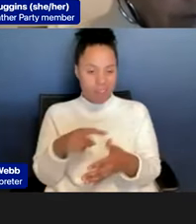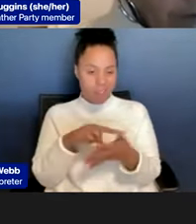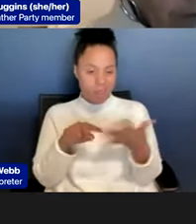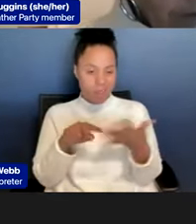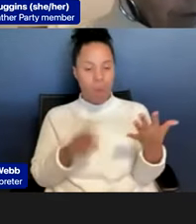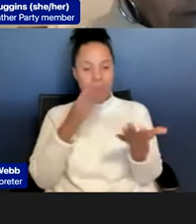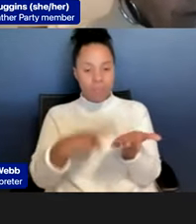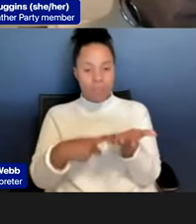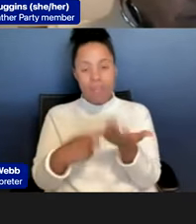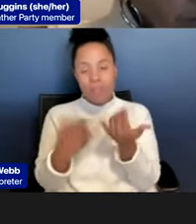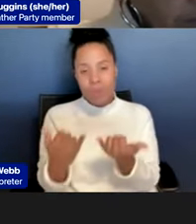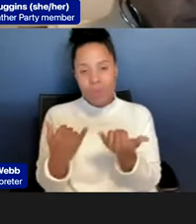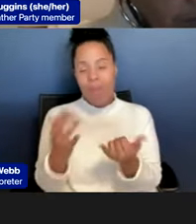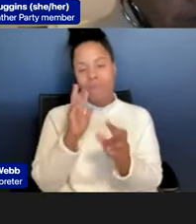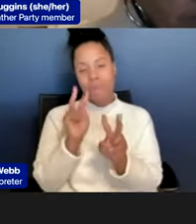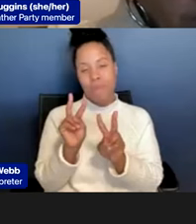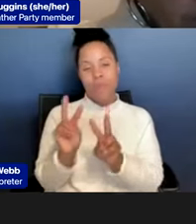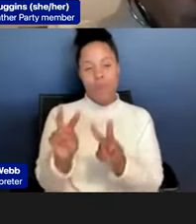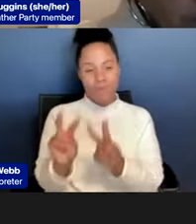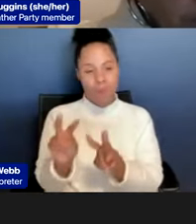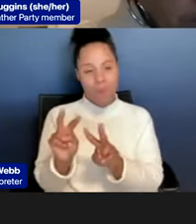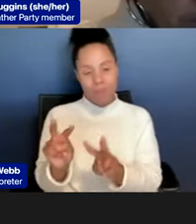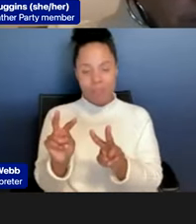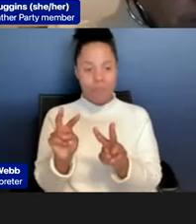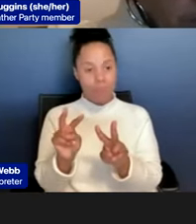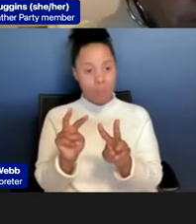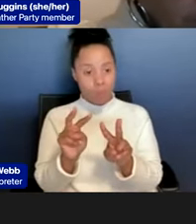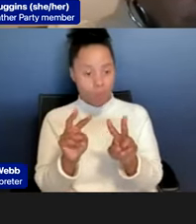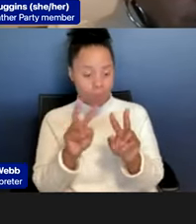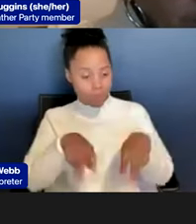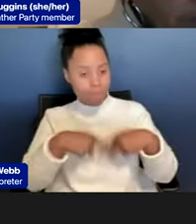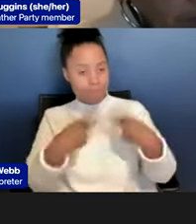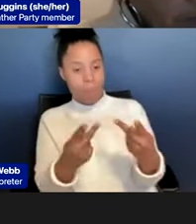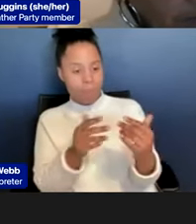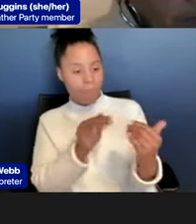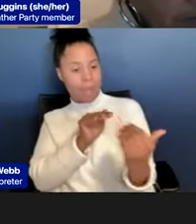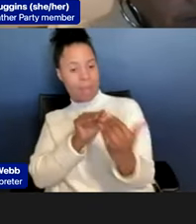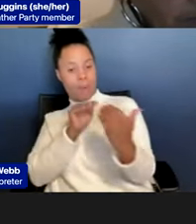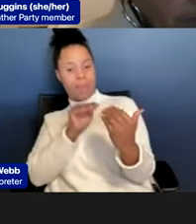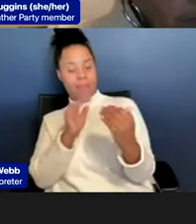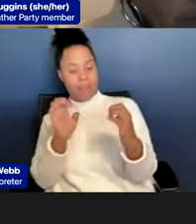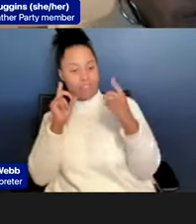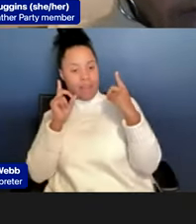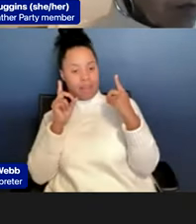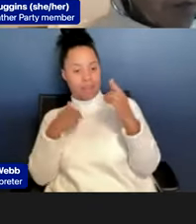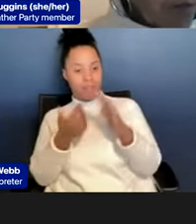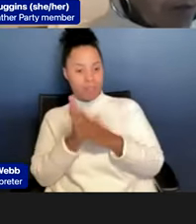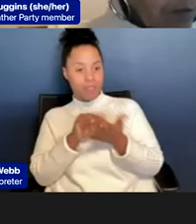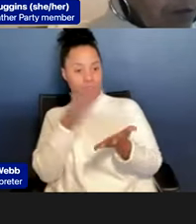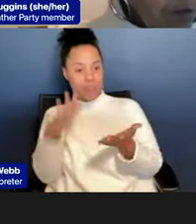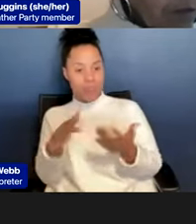looking forward to being equally educated in being a student today as I am being a moderator. Thank